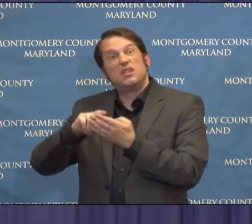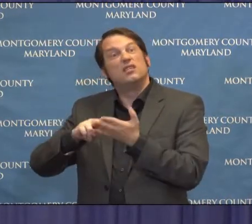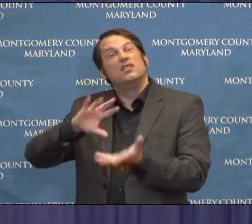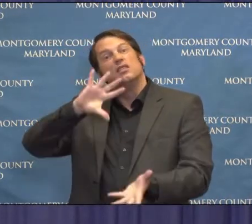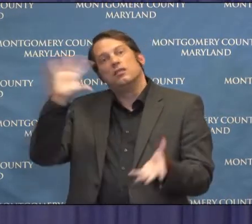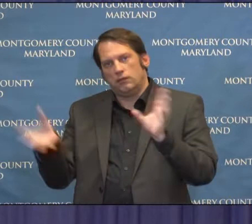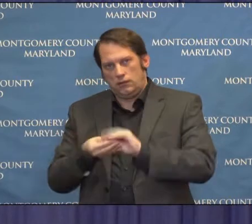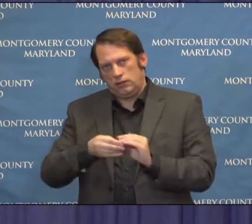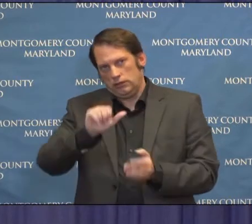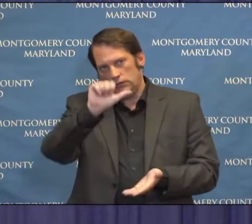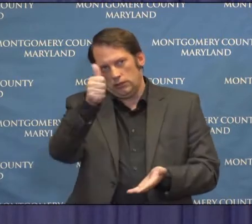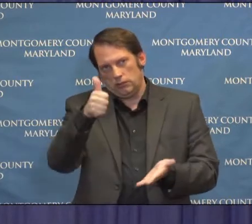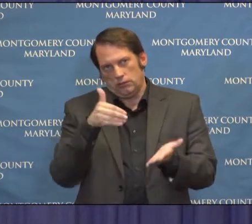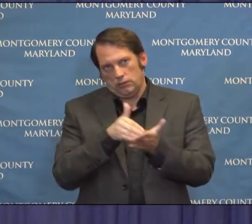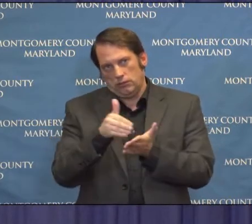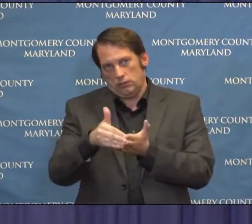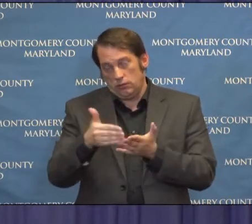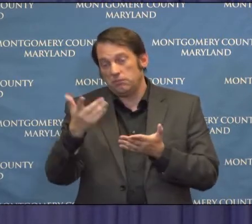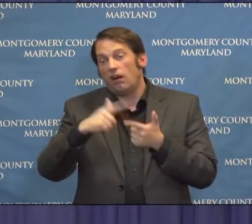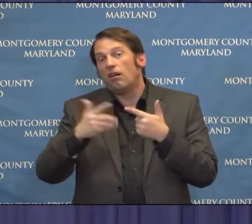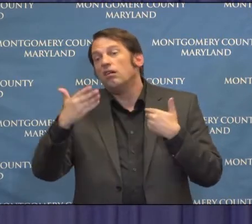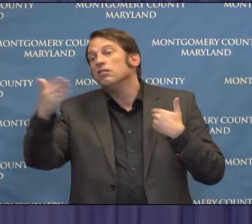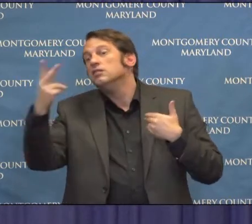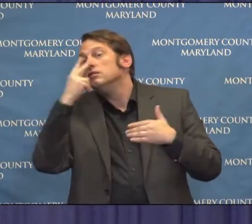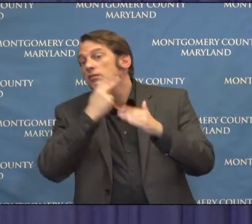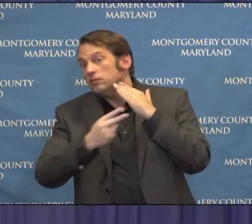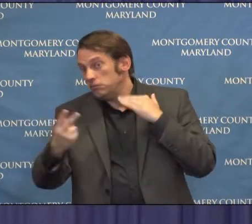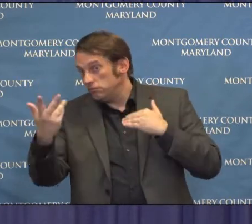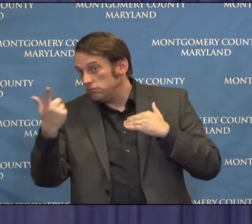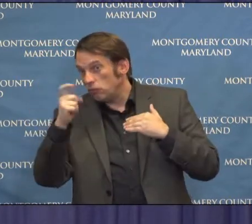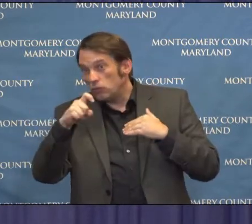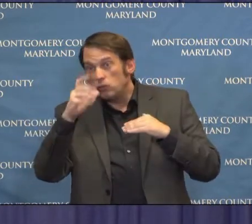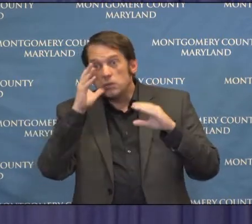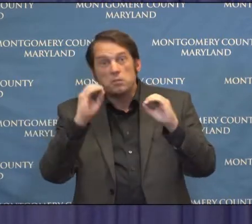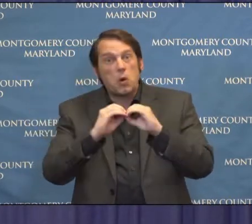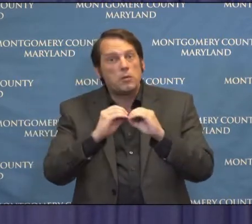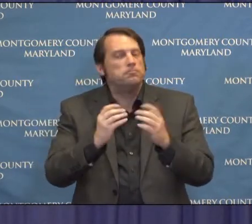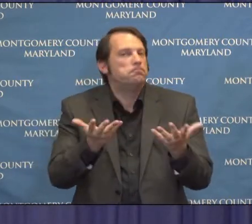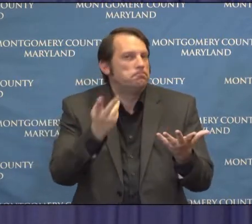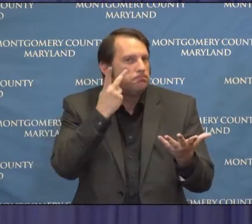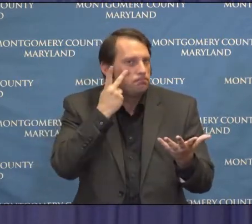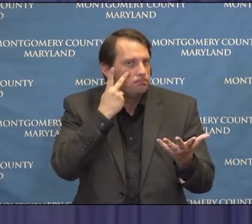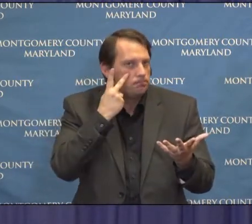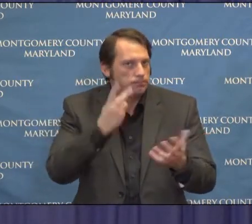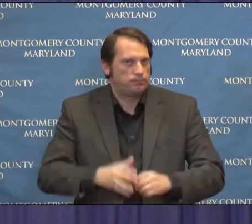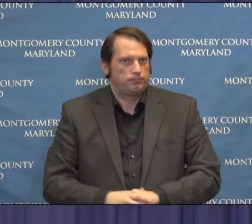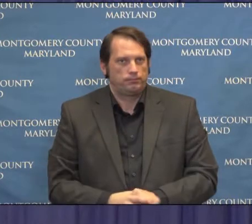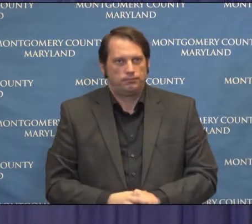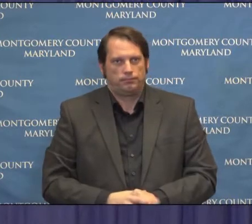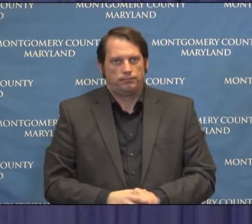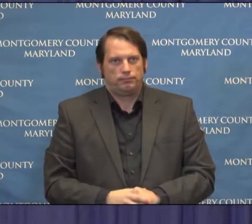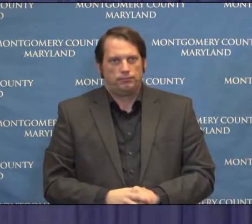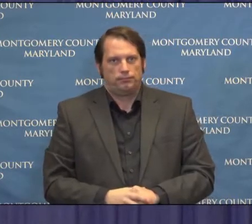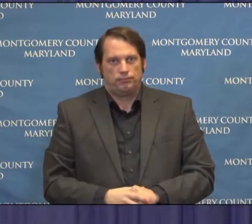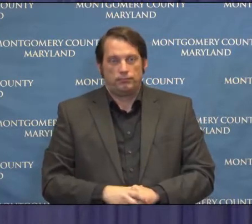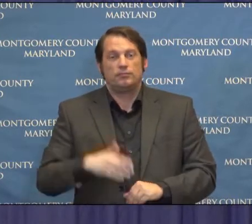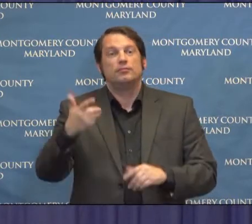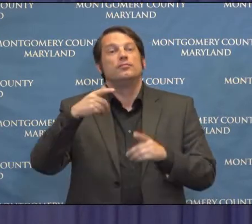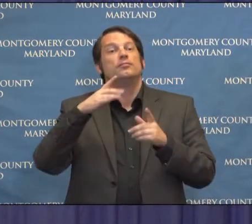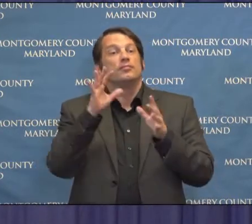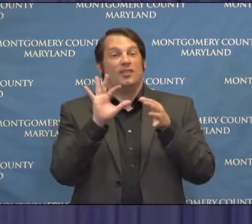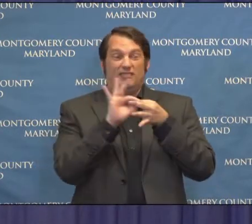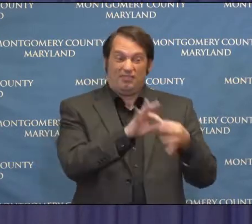are programs of housing assistance that are available to people regardless of their immigration status. And